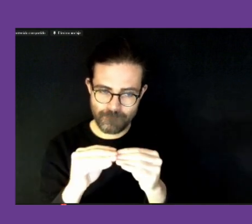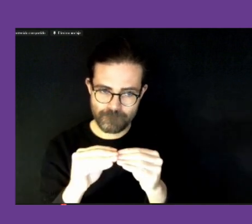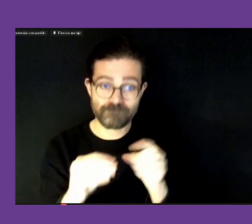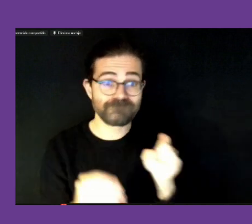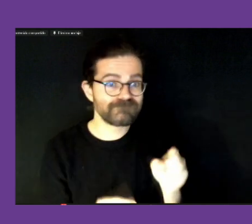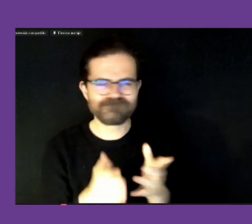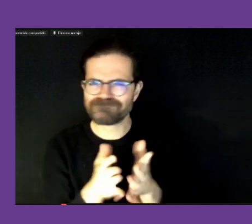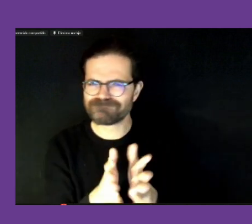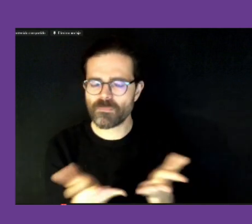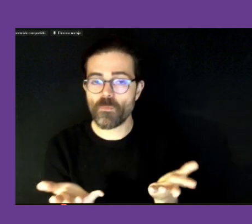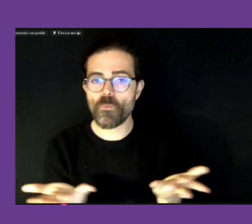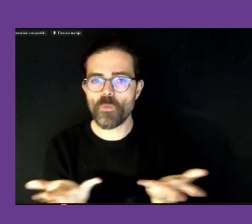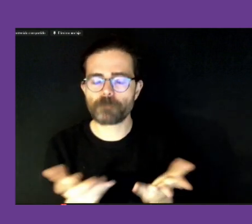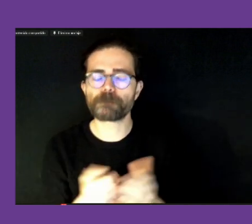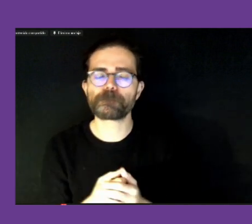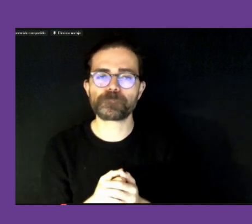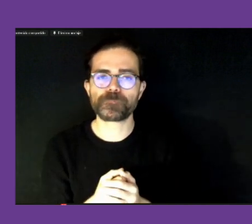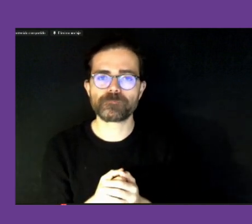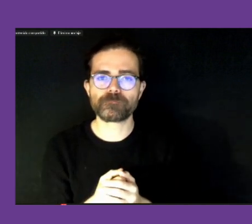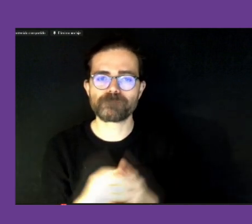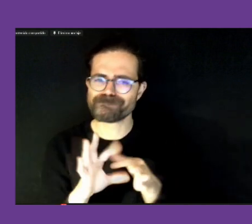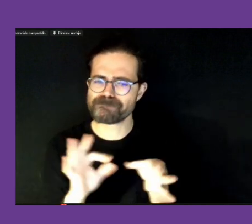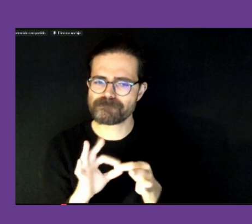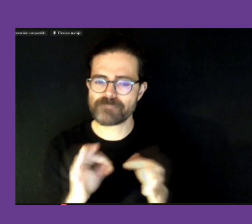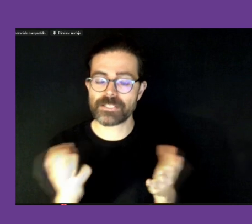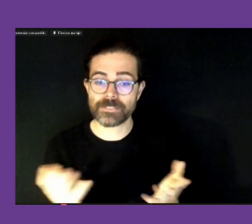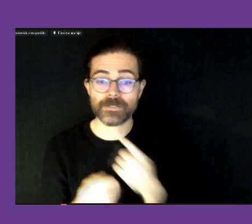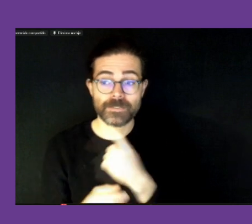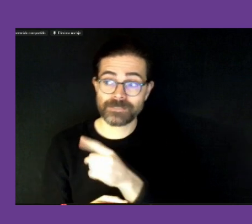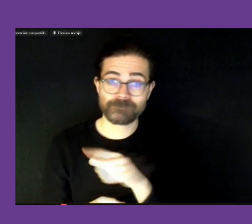the same functional requirements as the